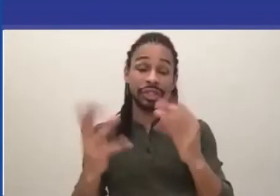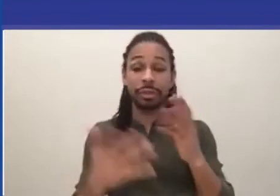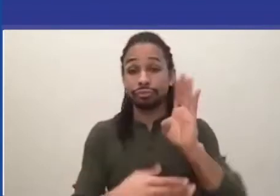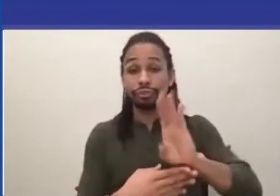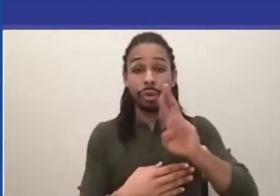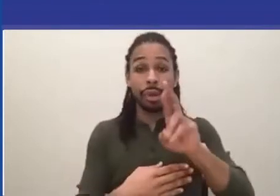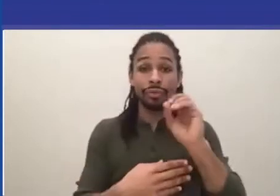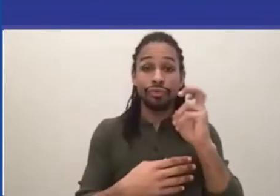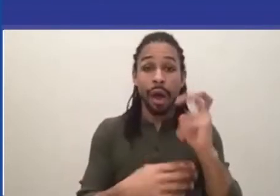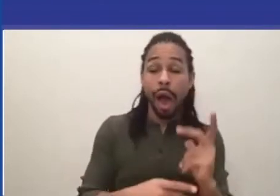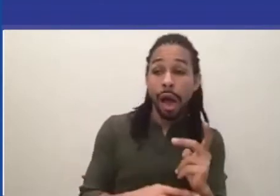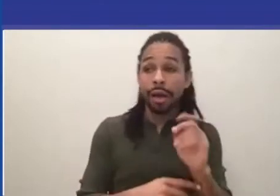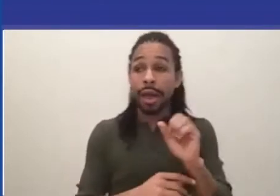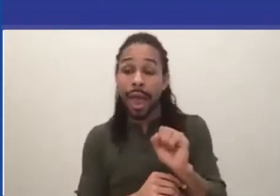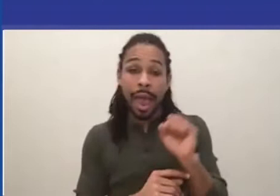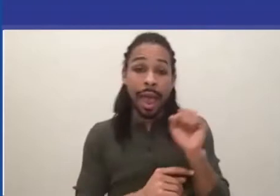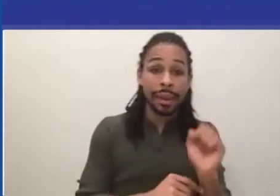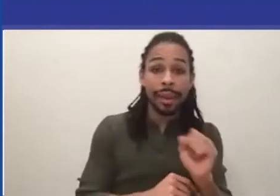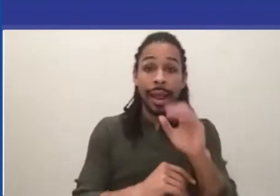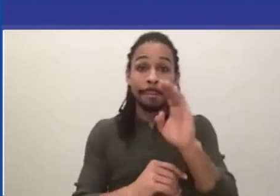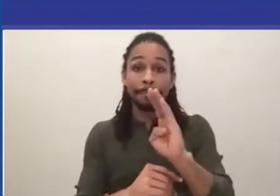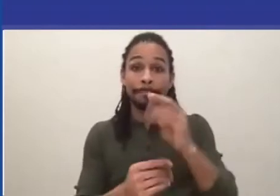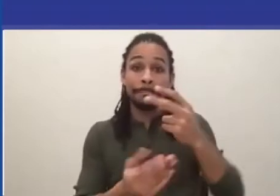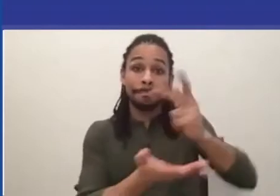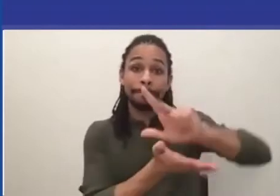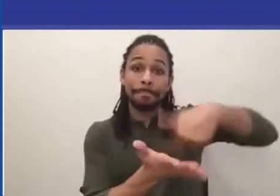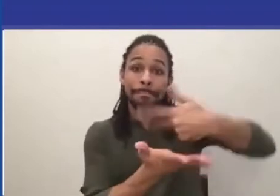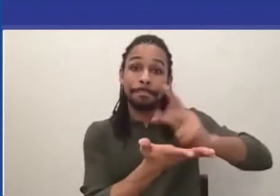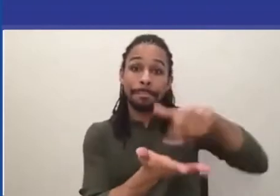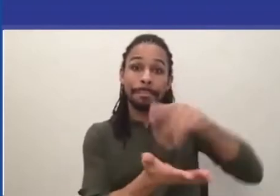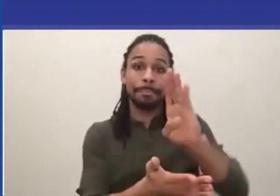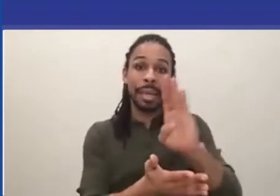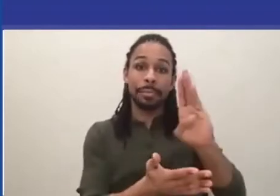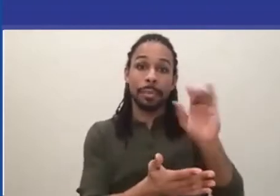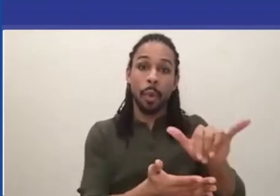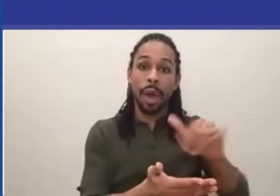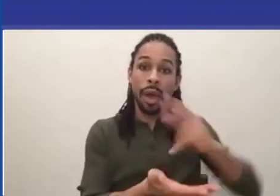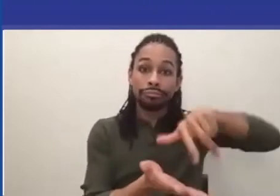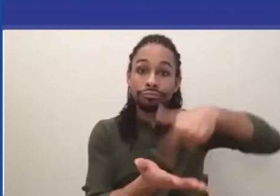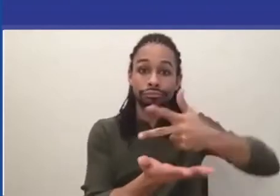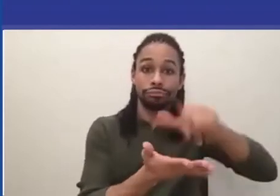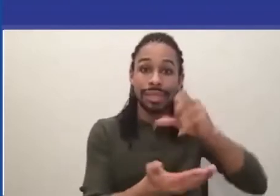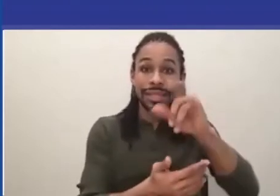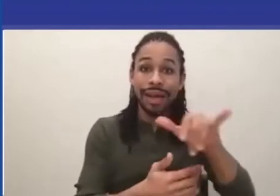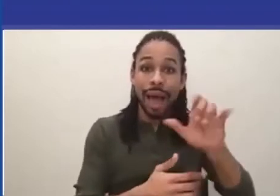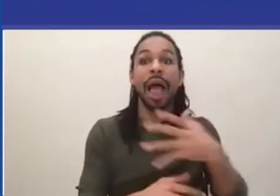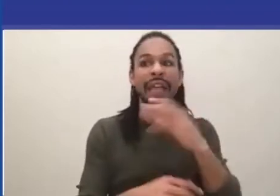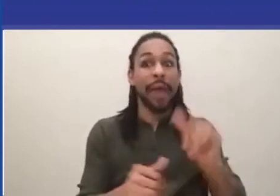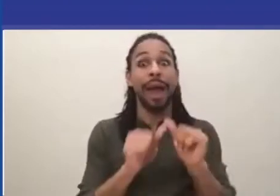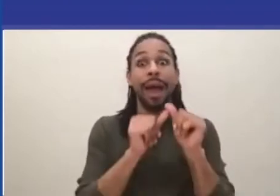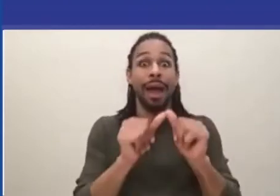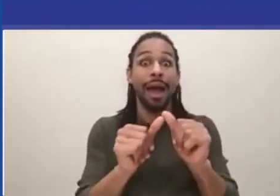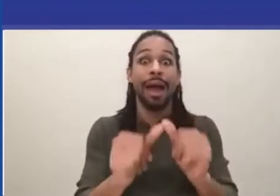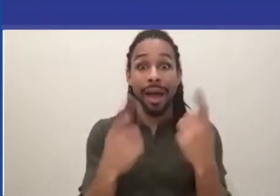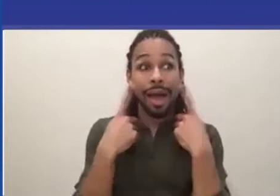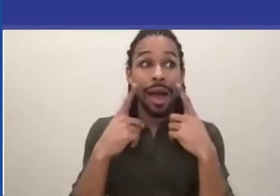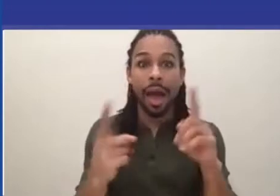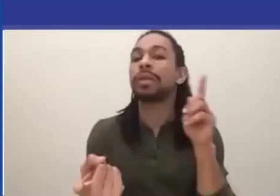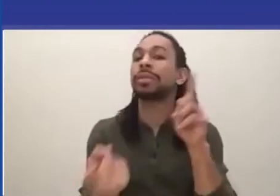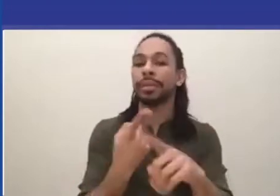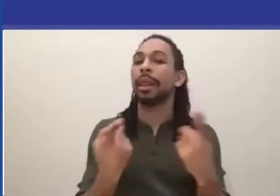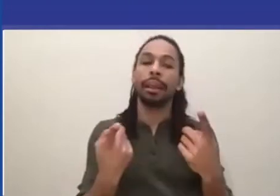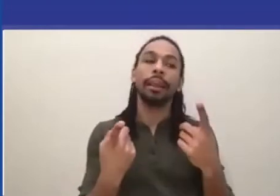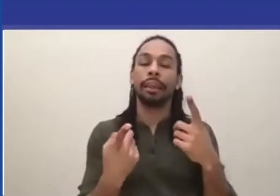going strong until it got to be freezing temperatures here in New York. And then he was